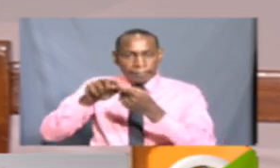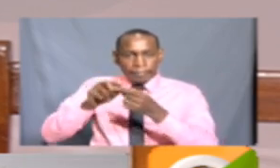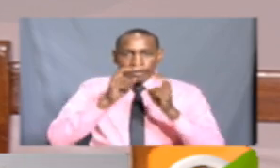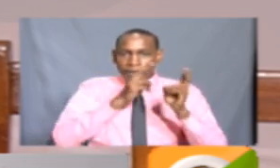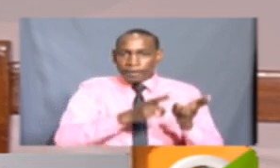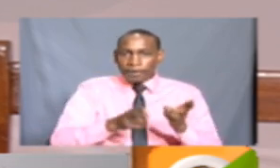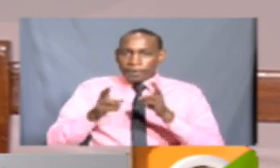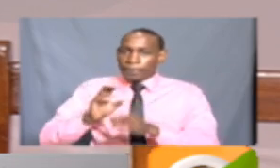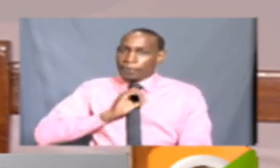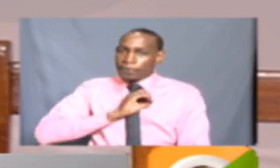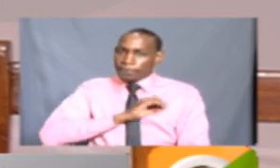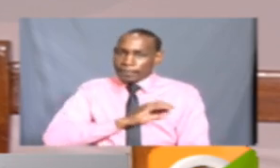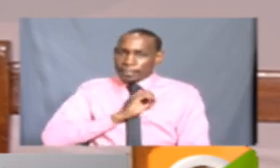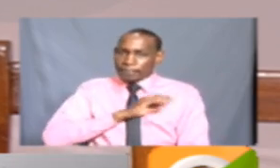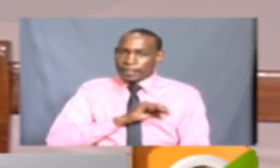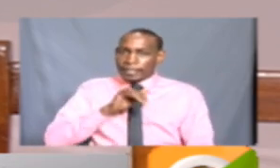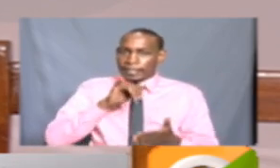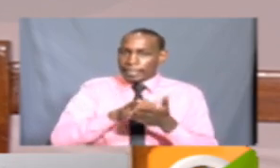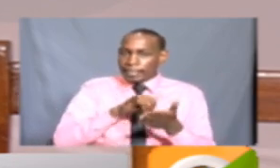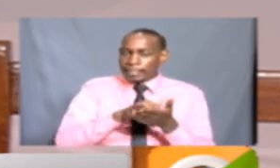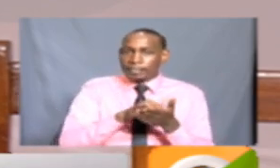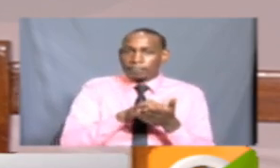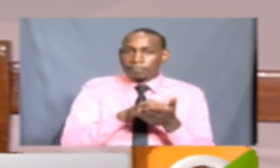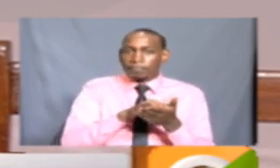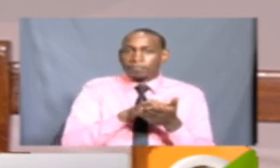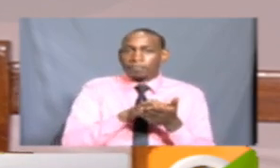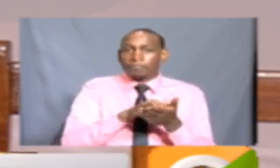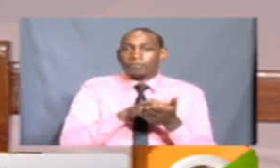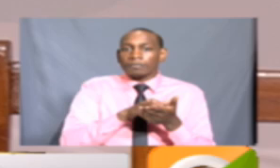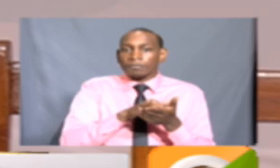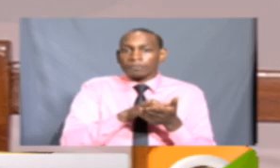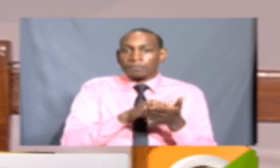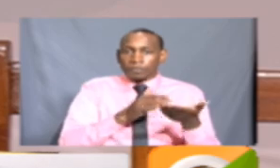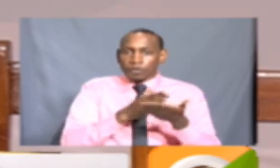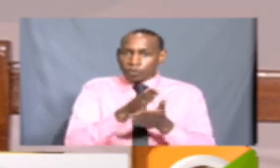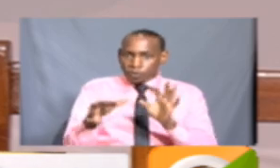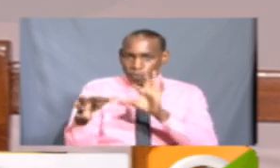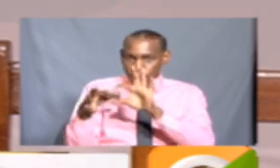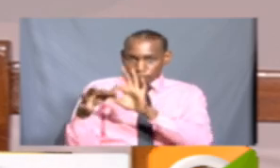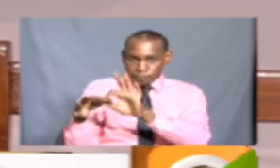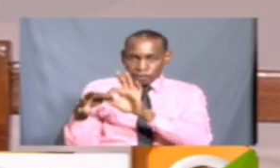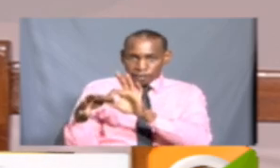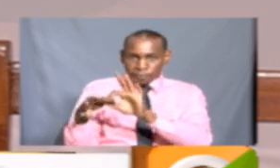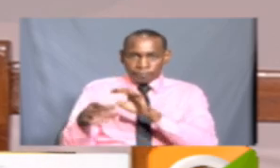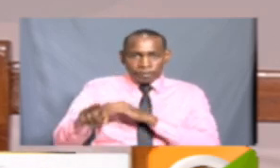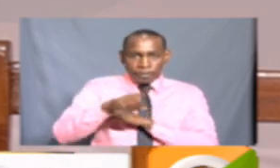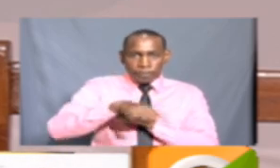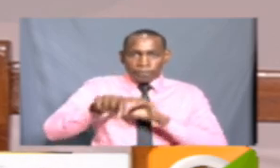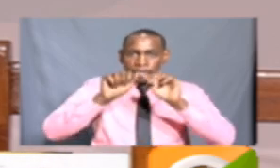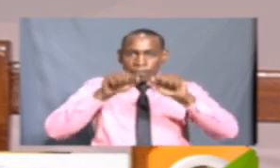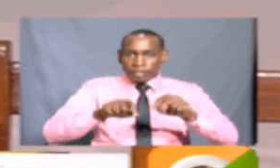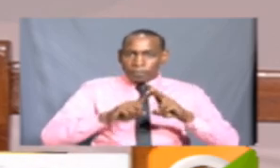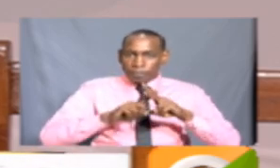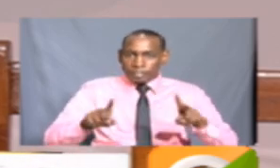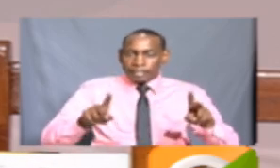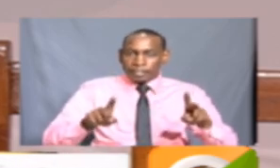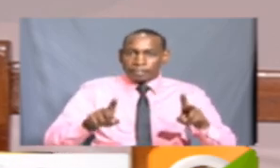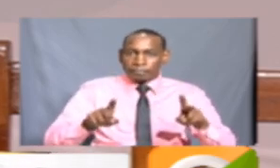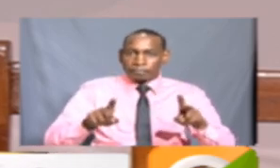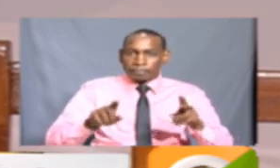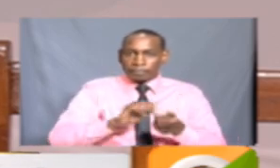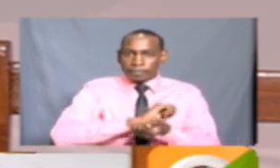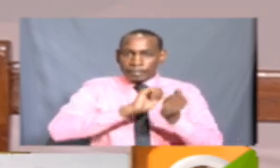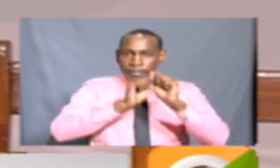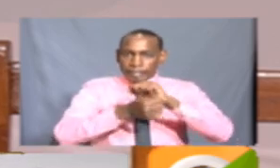fears, and that through this bond, we can start redefining